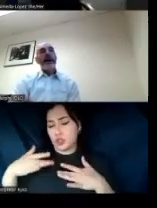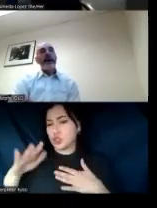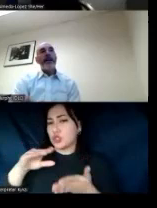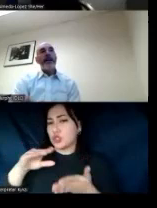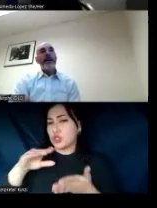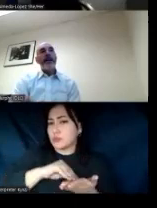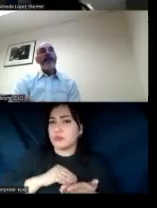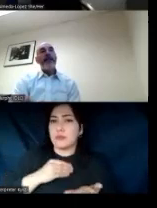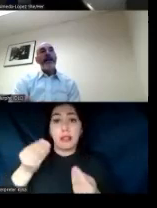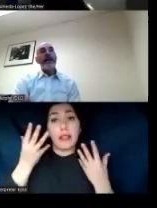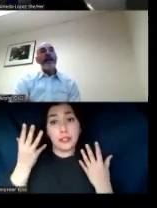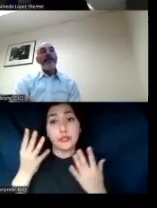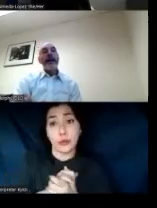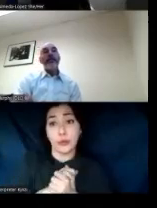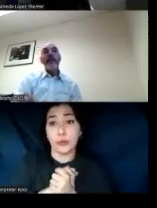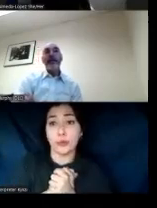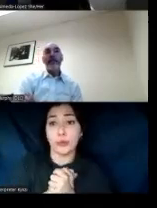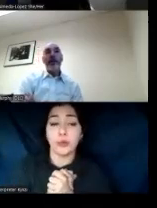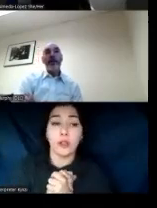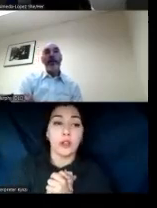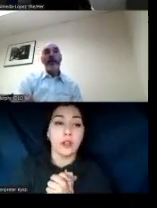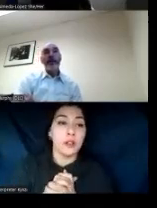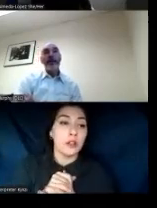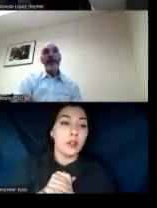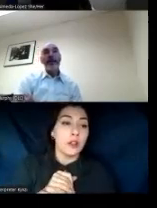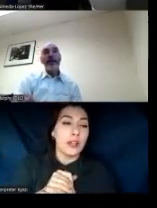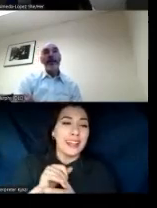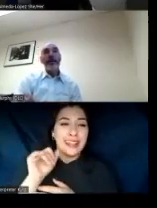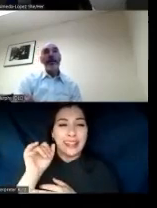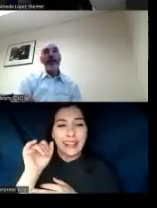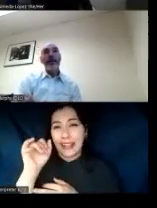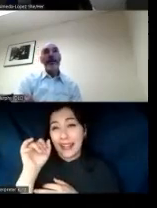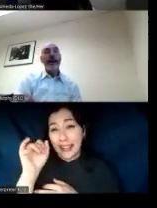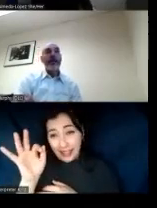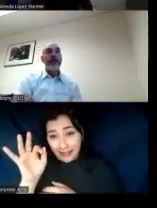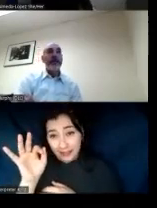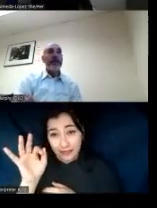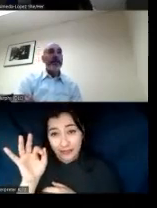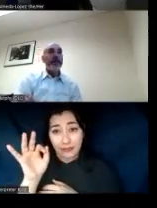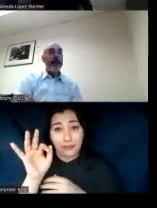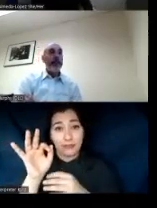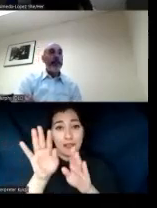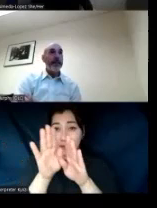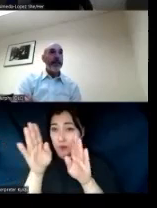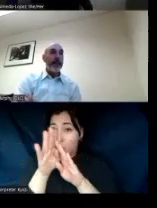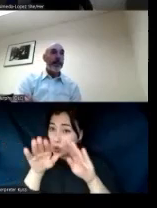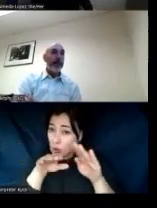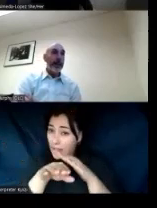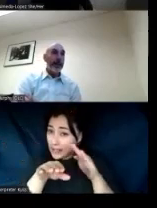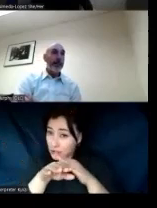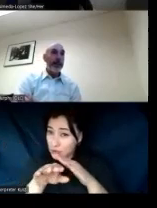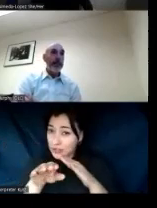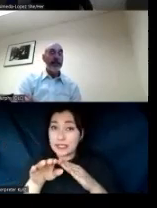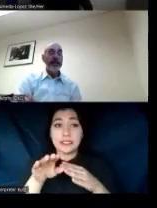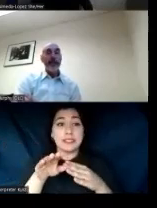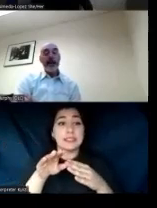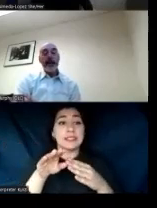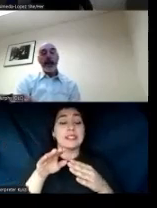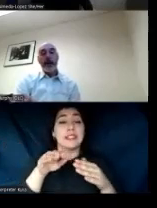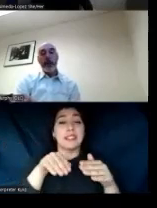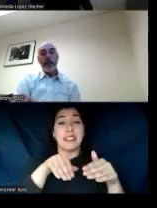If the entrance to the polling place is not the same as the main